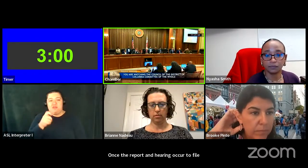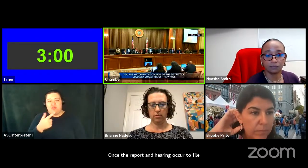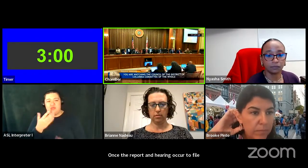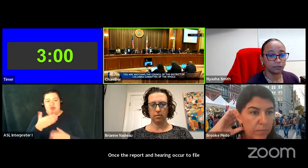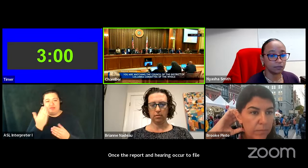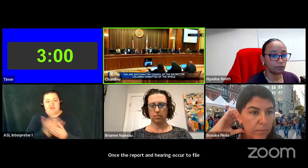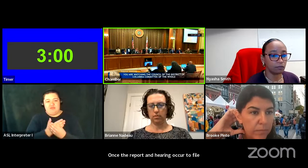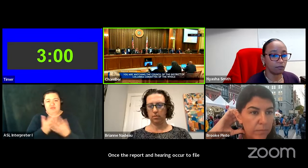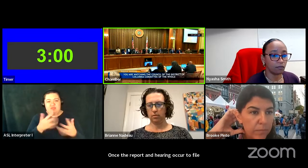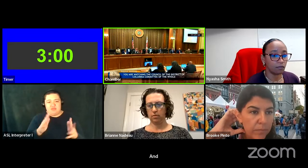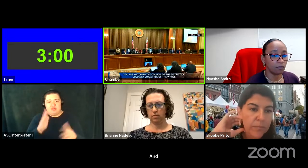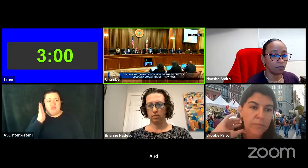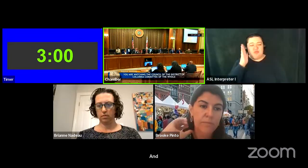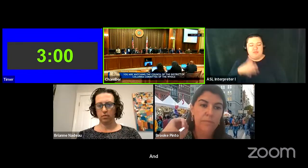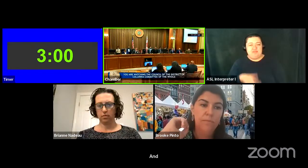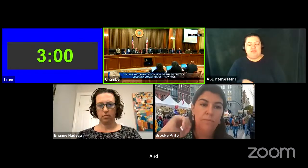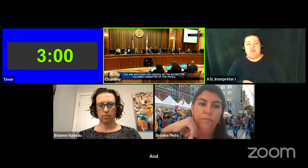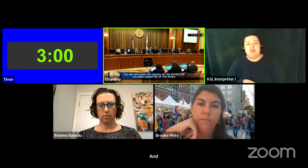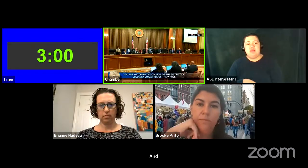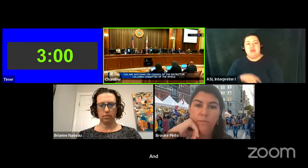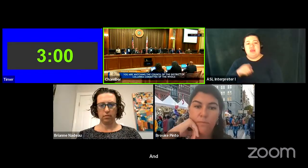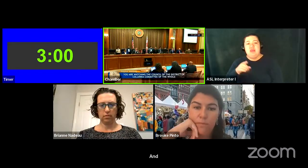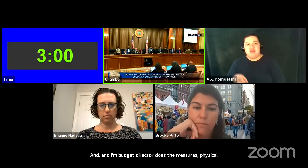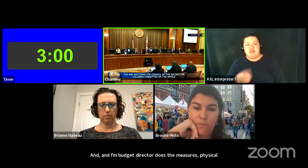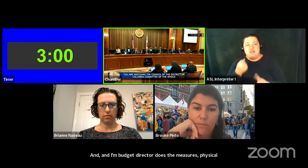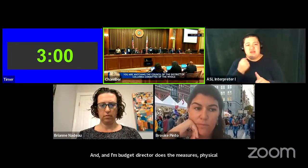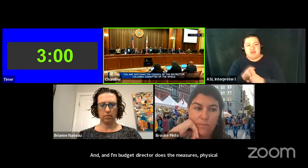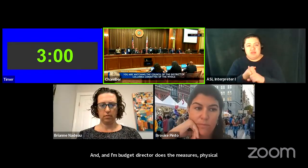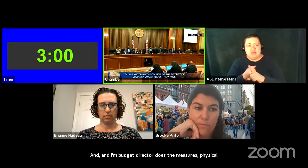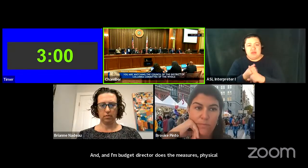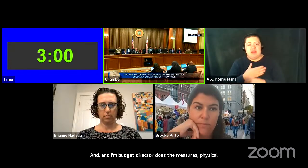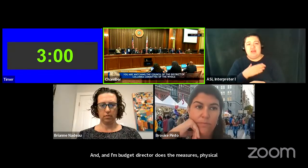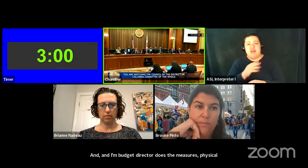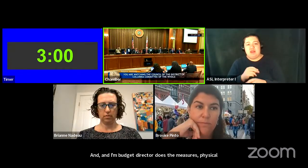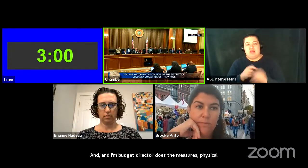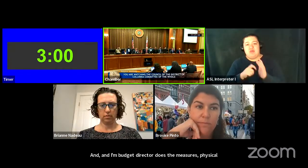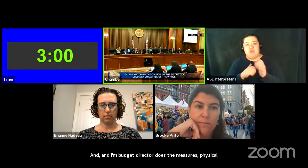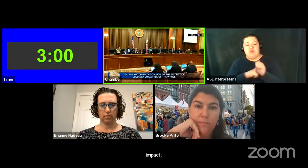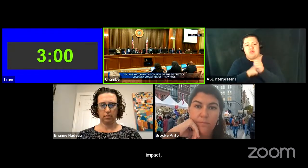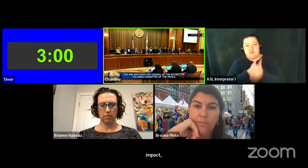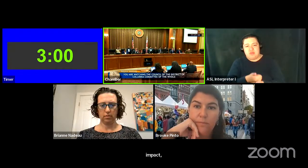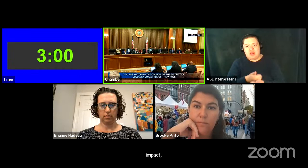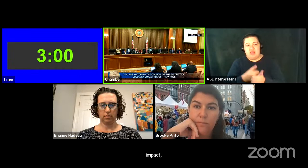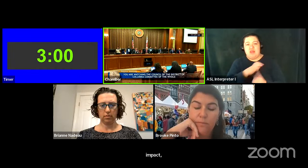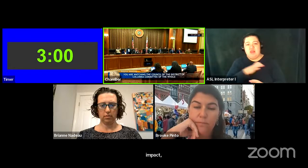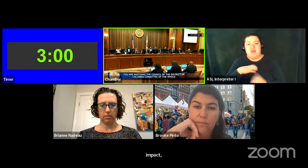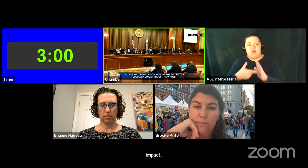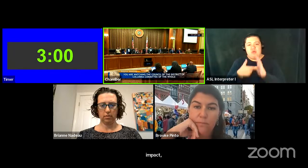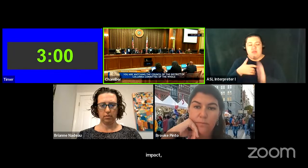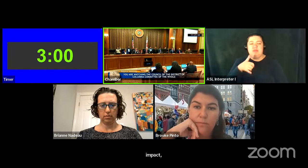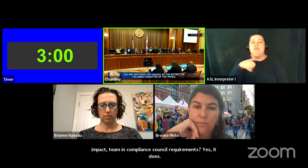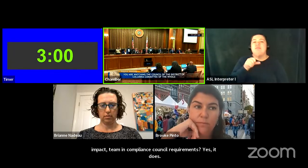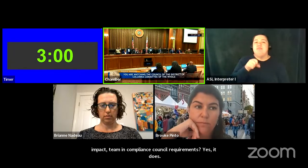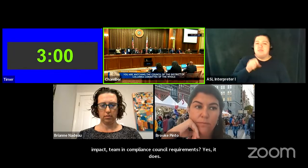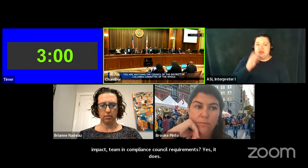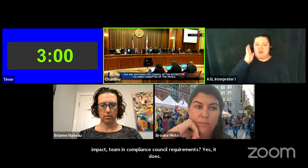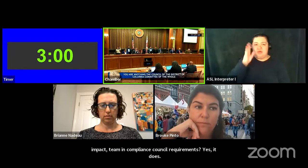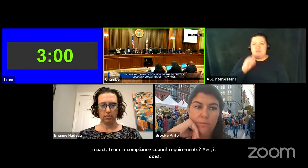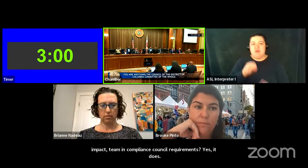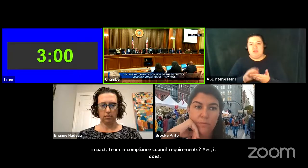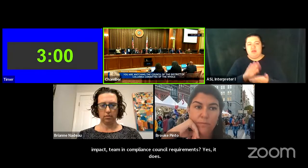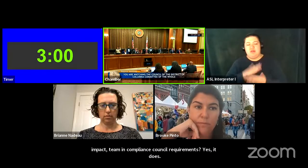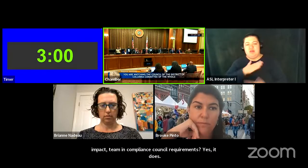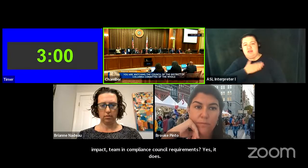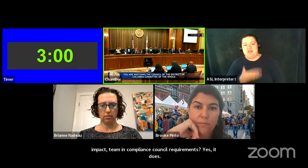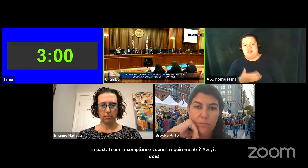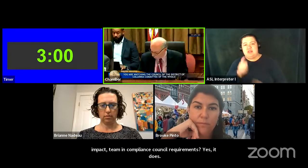Budget Director, does the measure's fiscal impact statement comply with council requirements? Yes, it does. Without objection, this measure will be placed on the consent agenda for